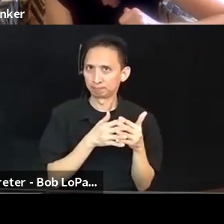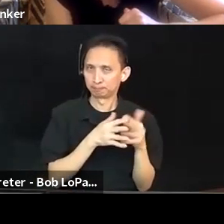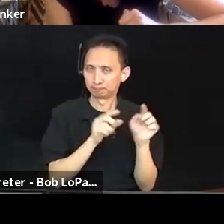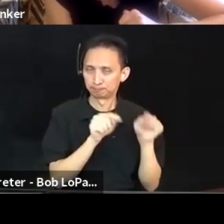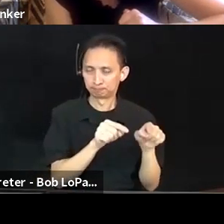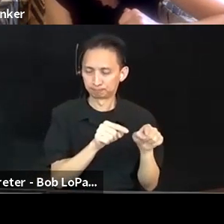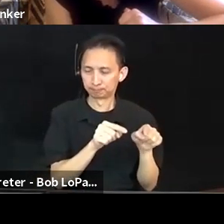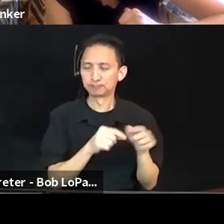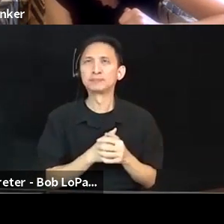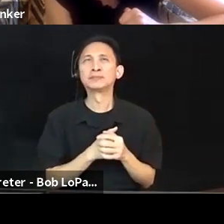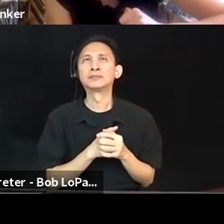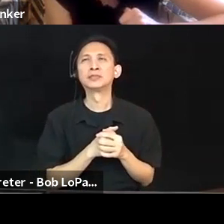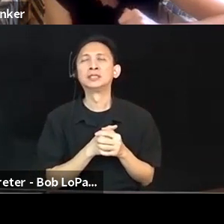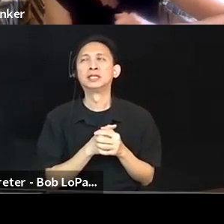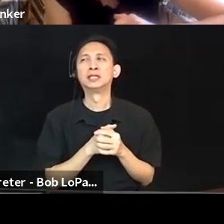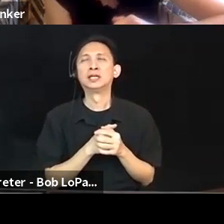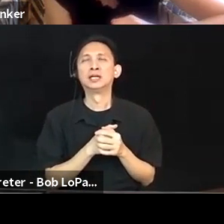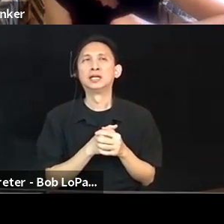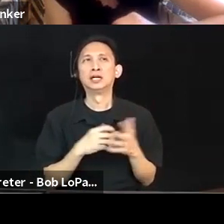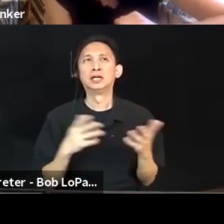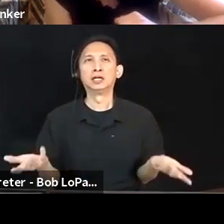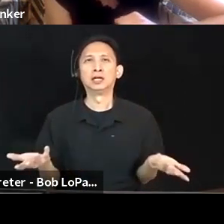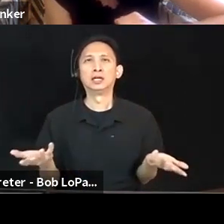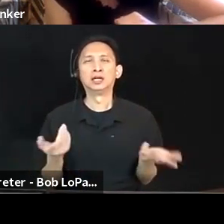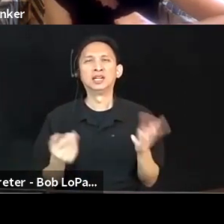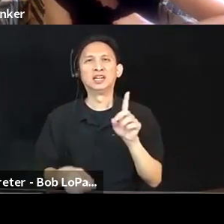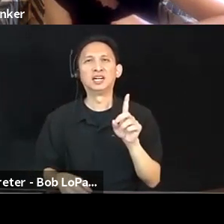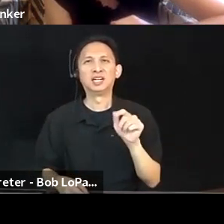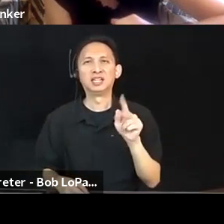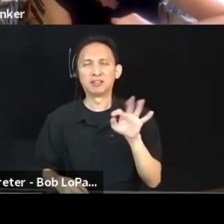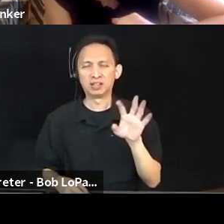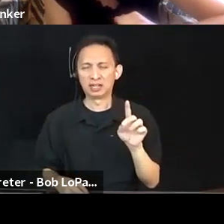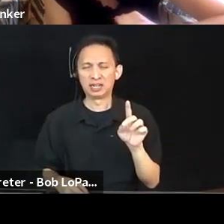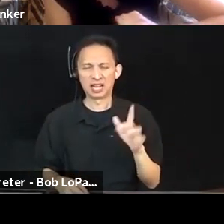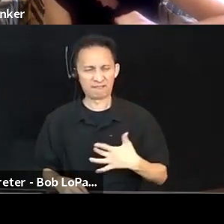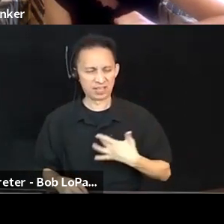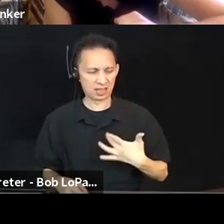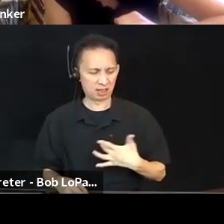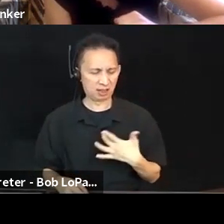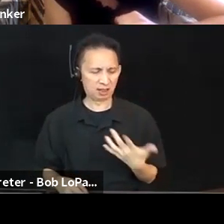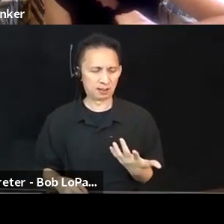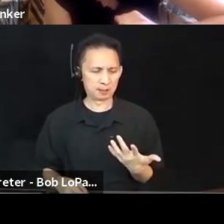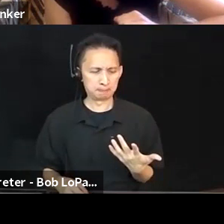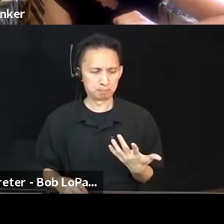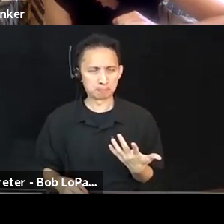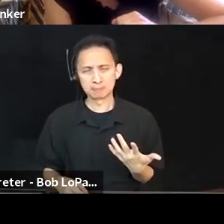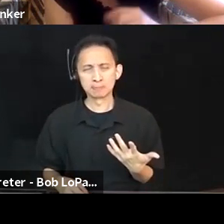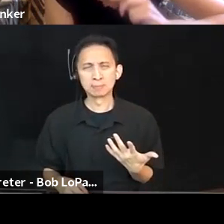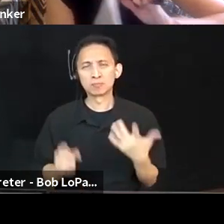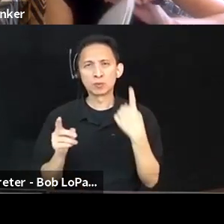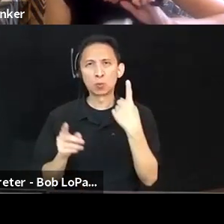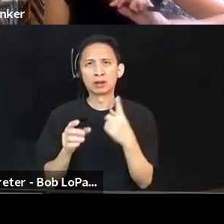But beyond that, David, it seems to me, one of the many key